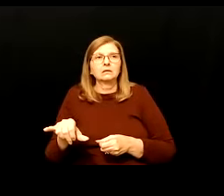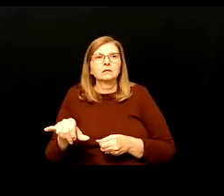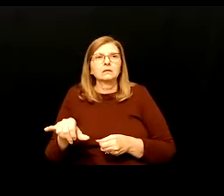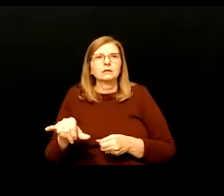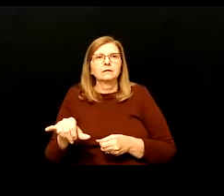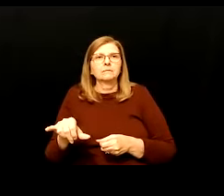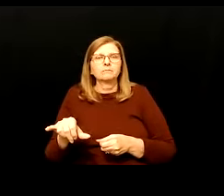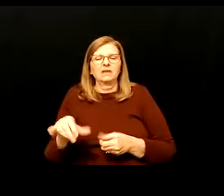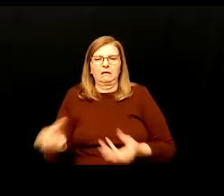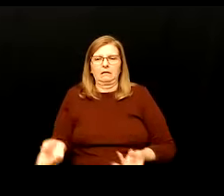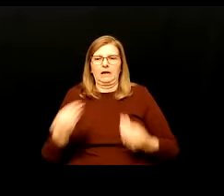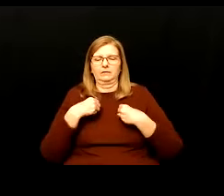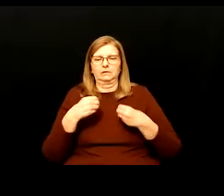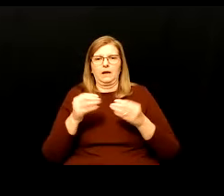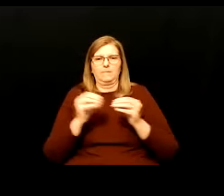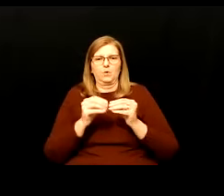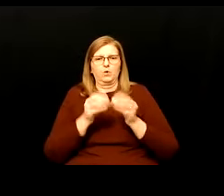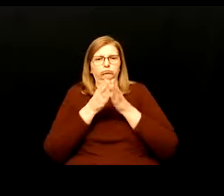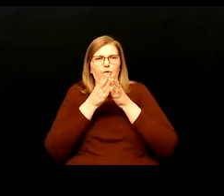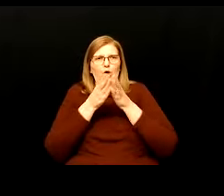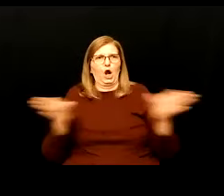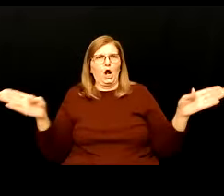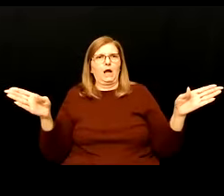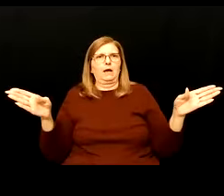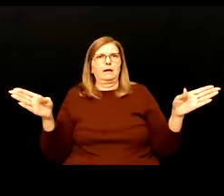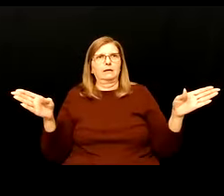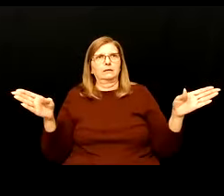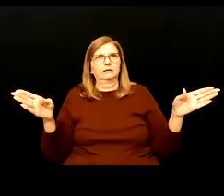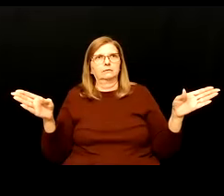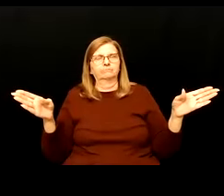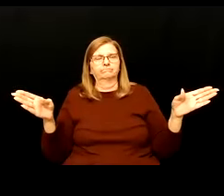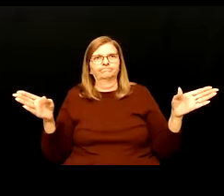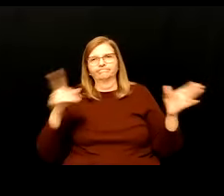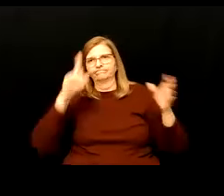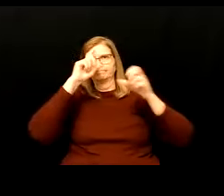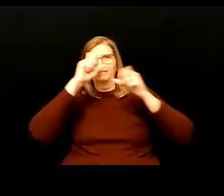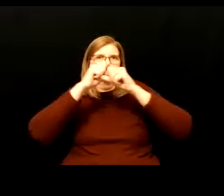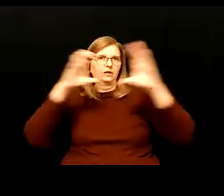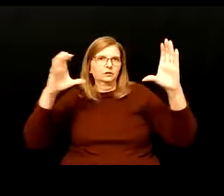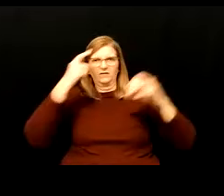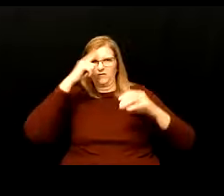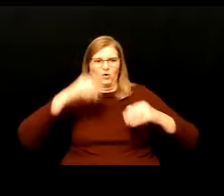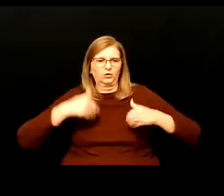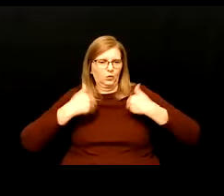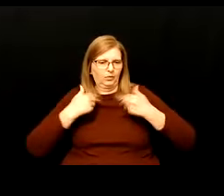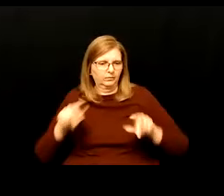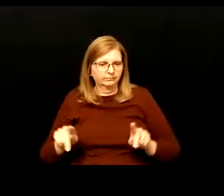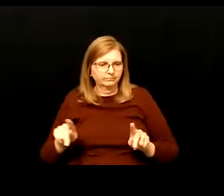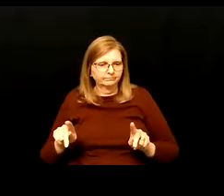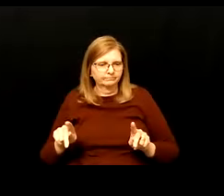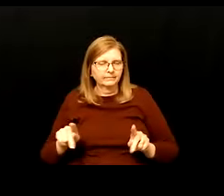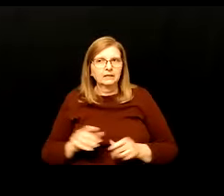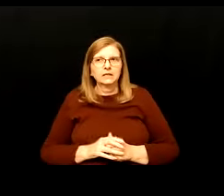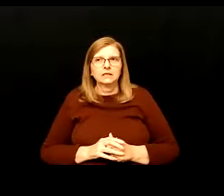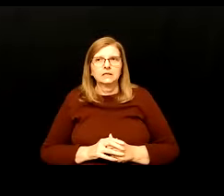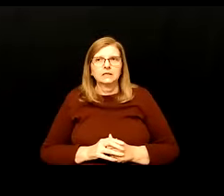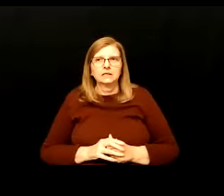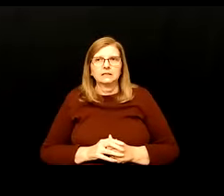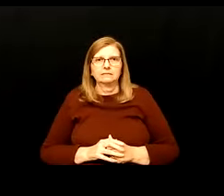it gave us a broader vision for youth. I'm gonna move